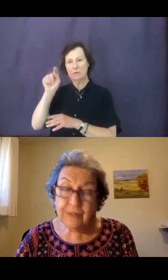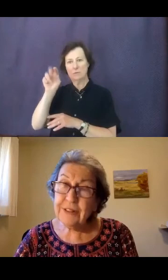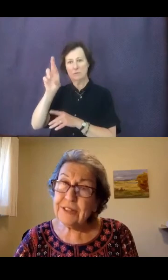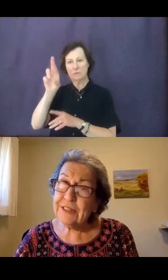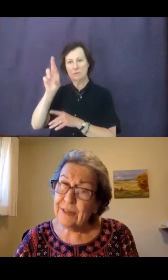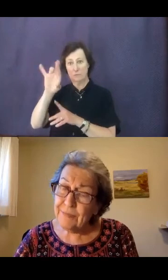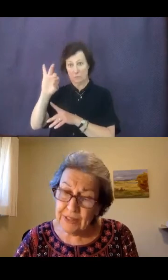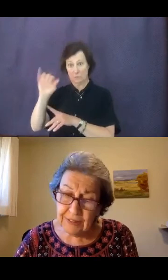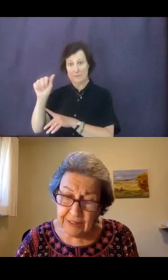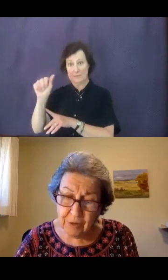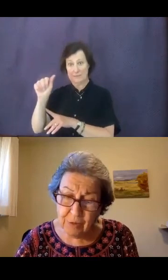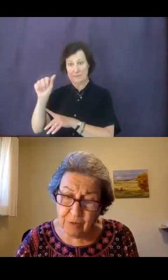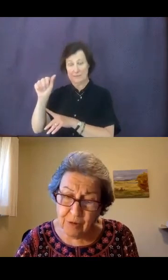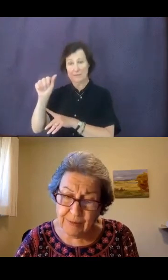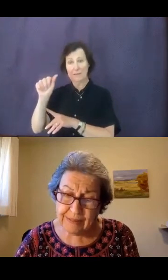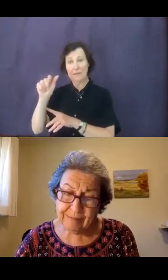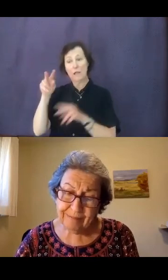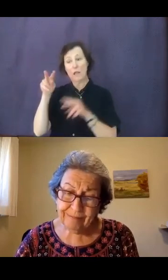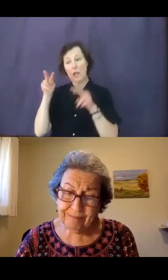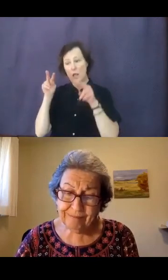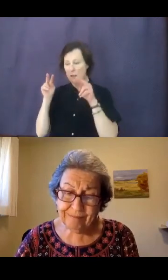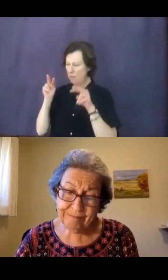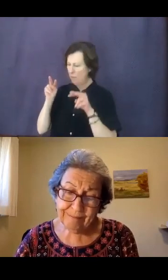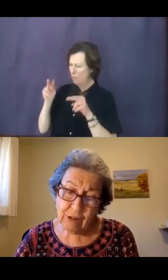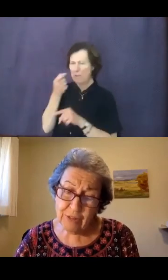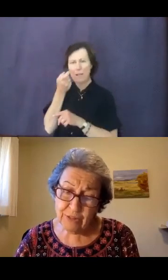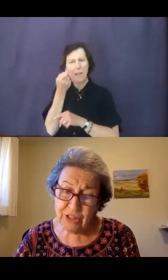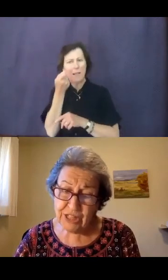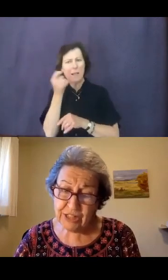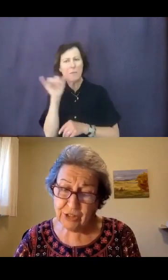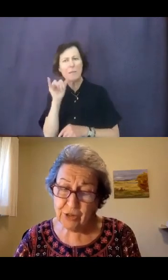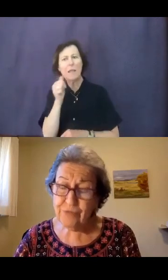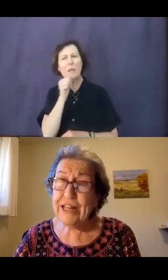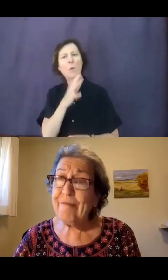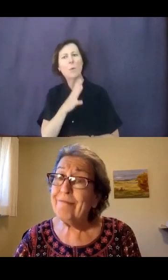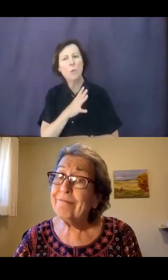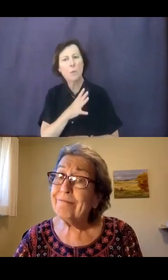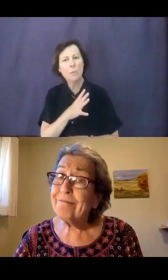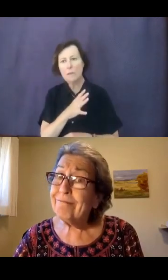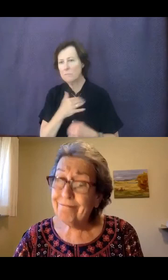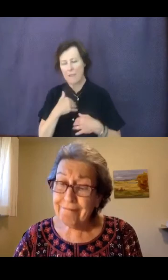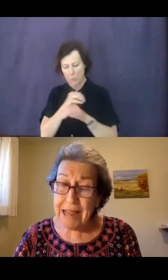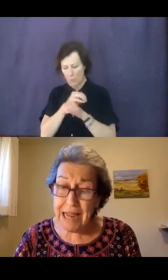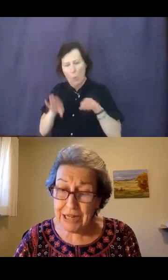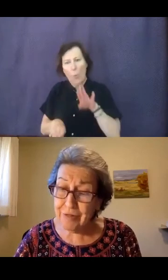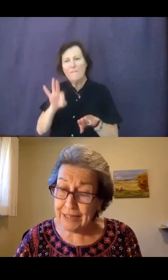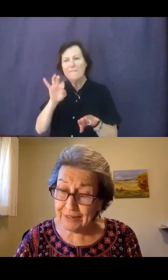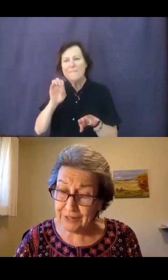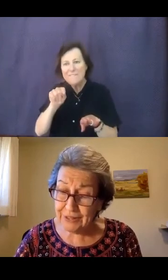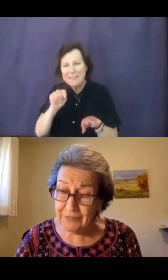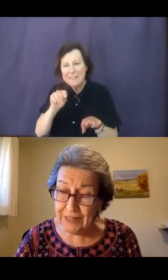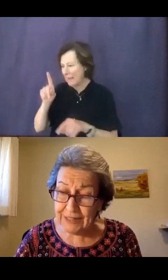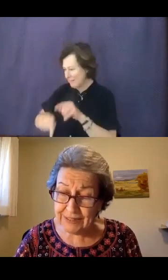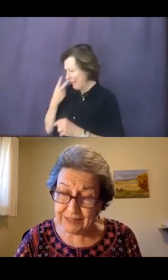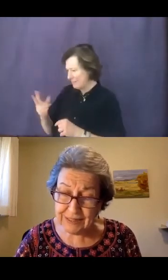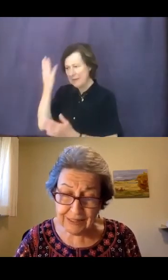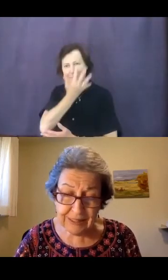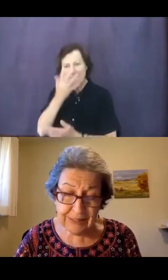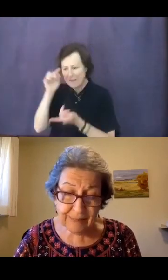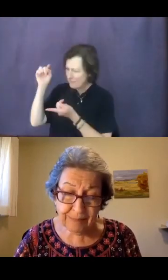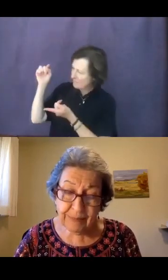It looks something like a woman, although she has no feet and you can't see a